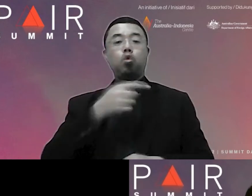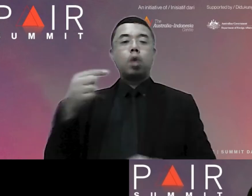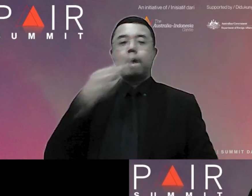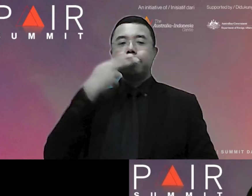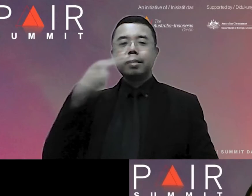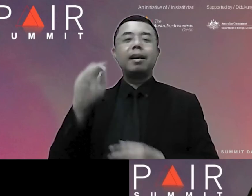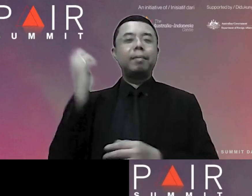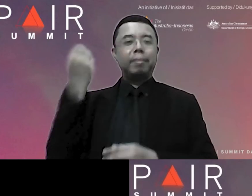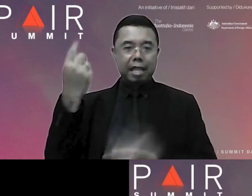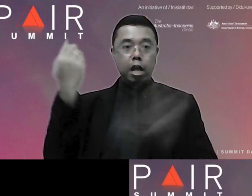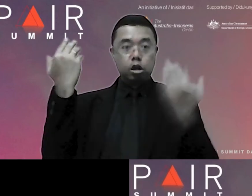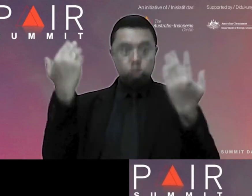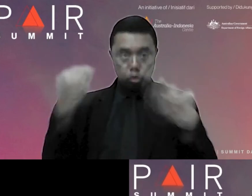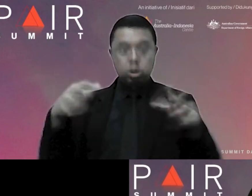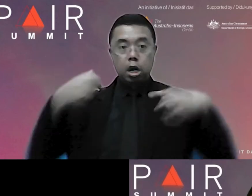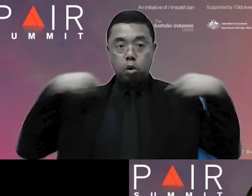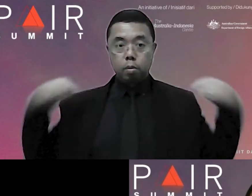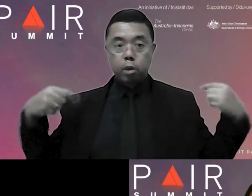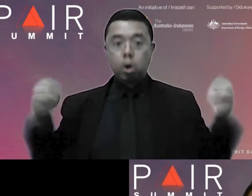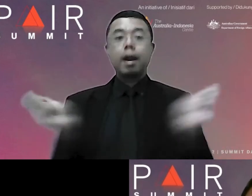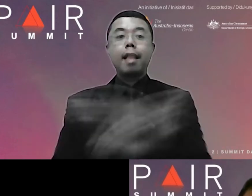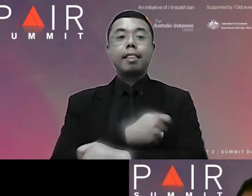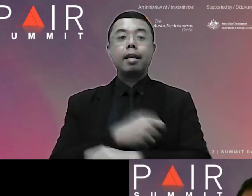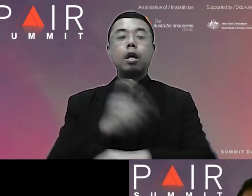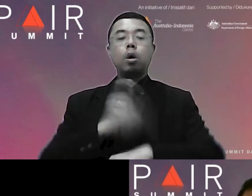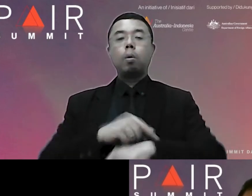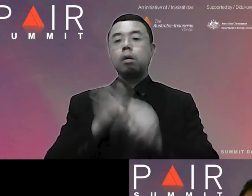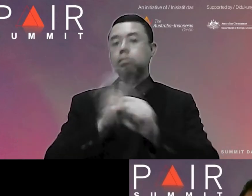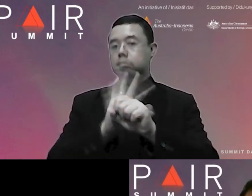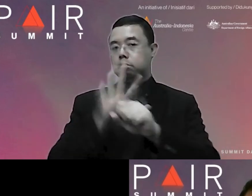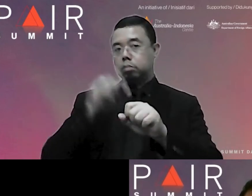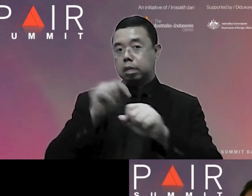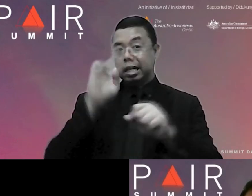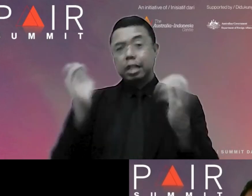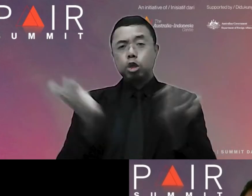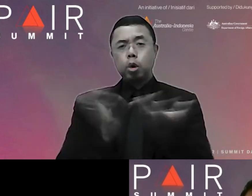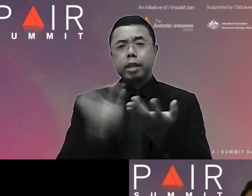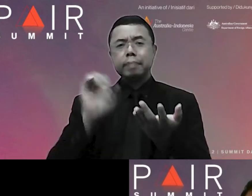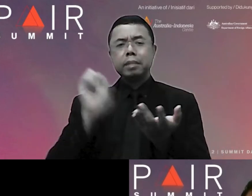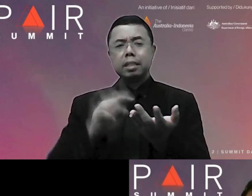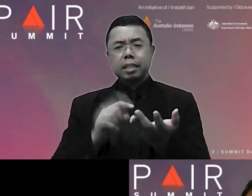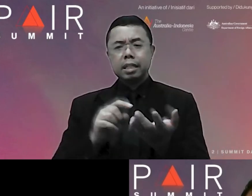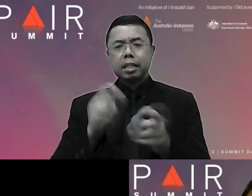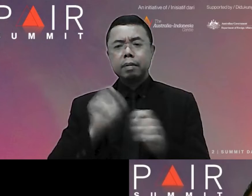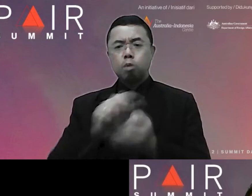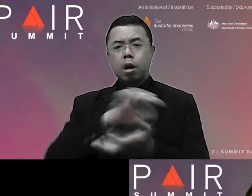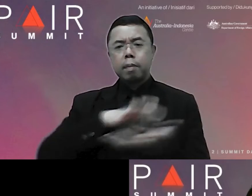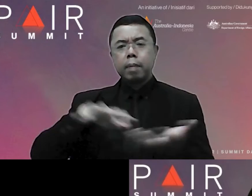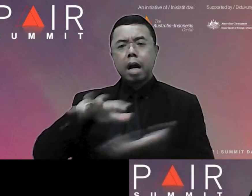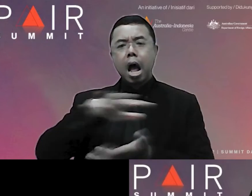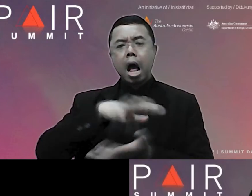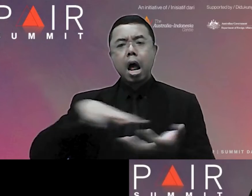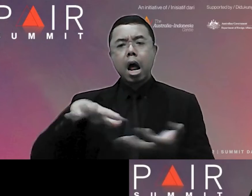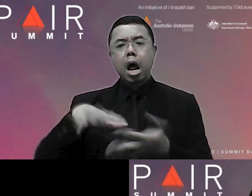the pandemic, and then that's chaos in situations influence how the government